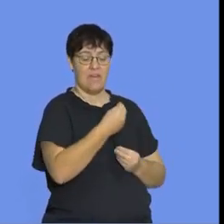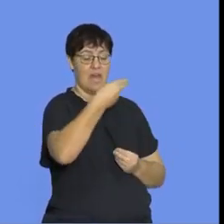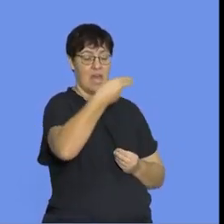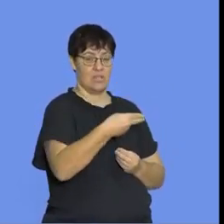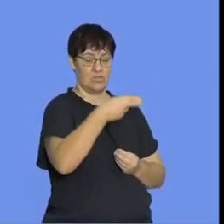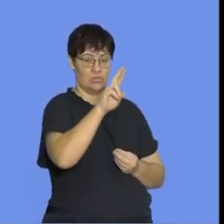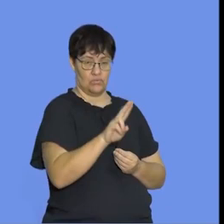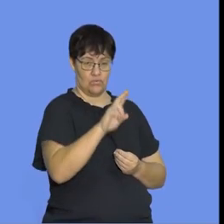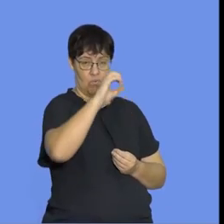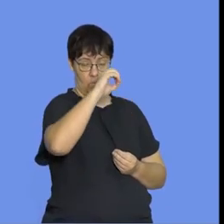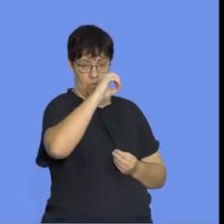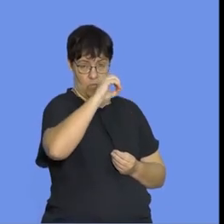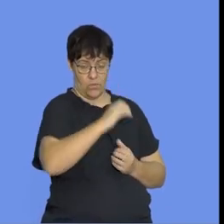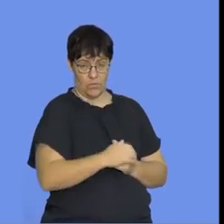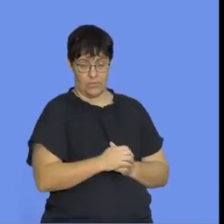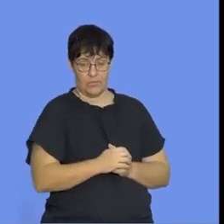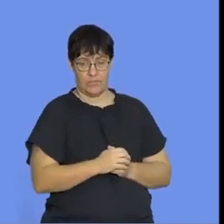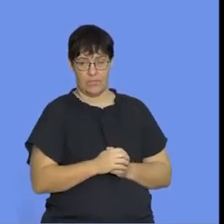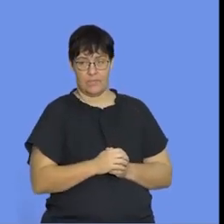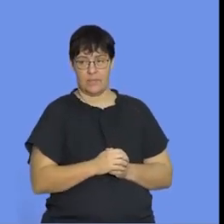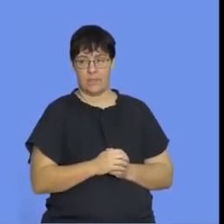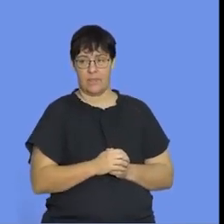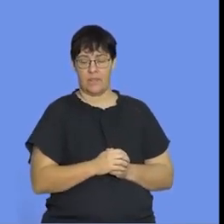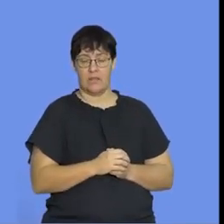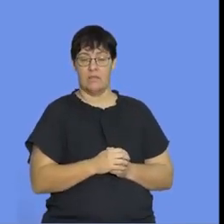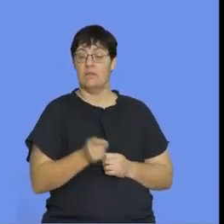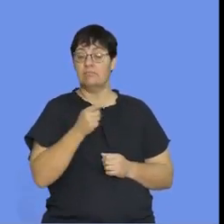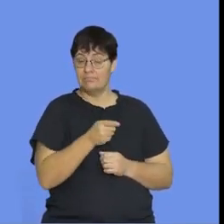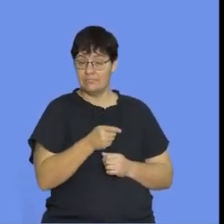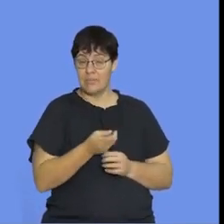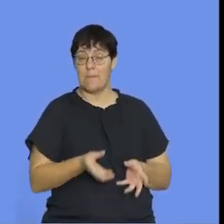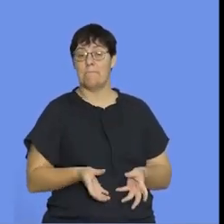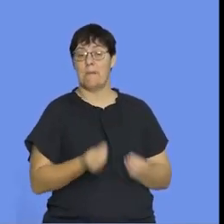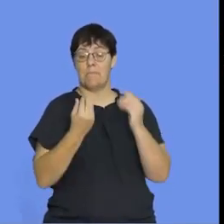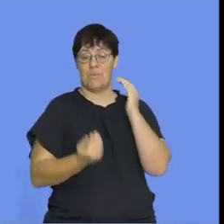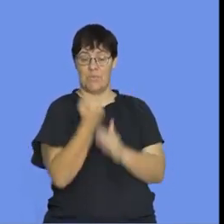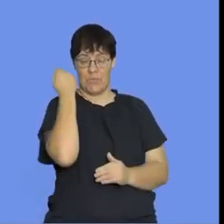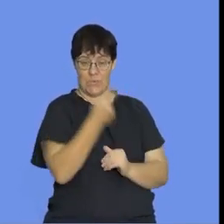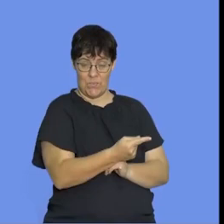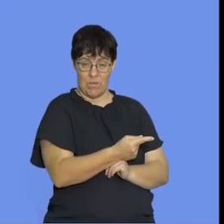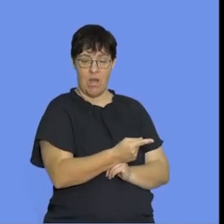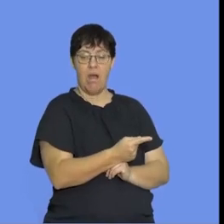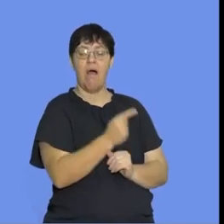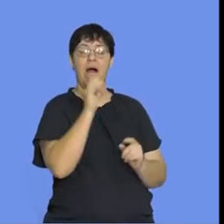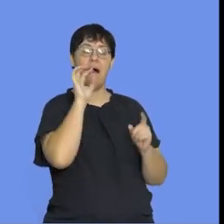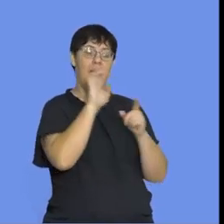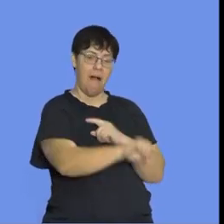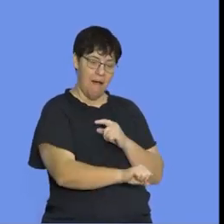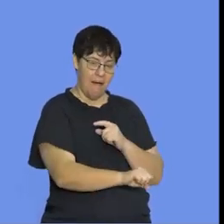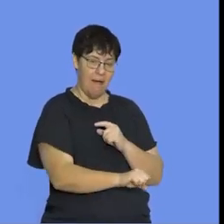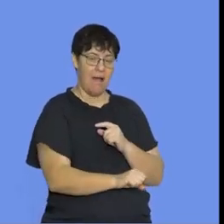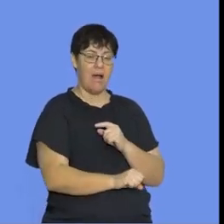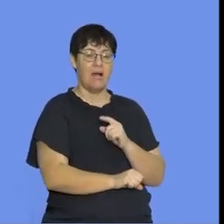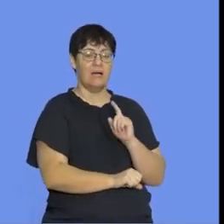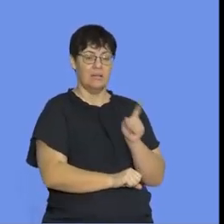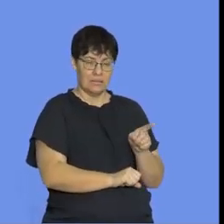H2O, right? So if we are to get this new substance, you'd realize that these existing bonds